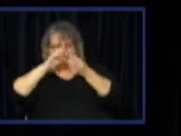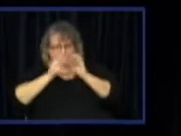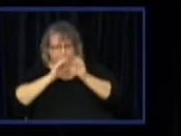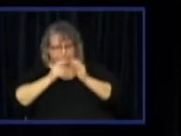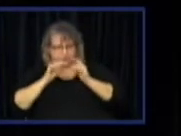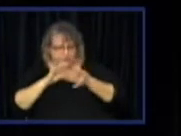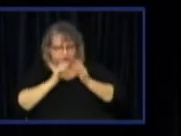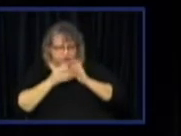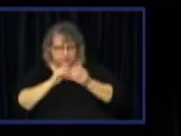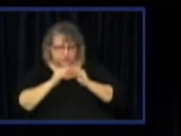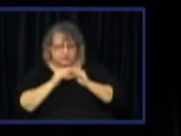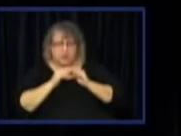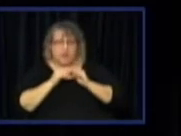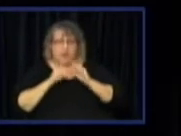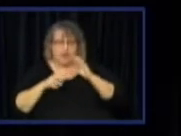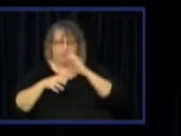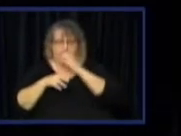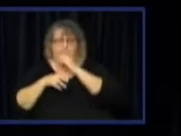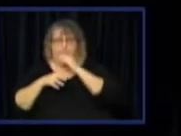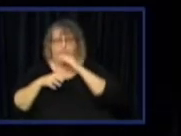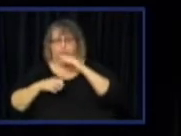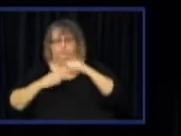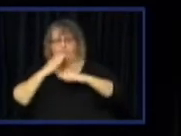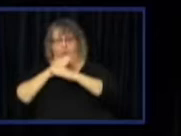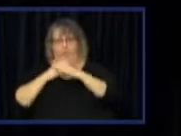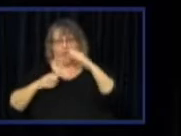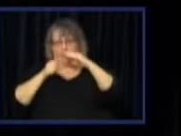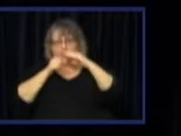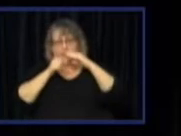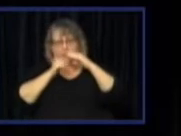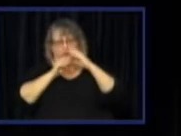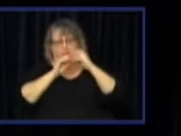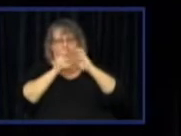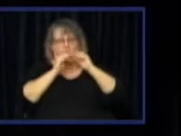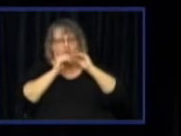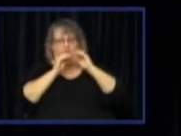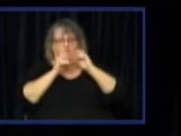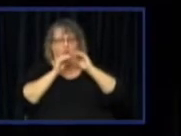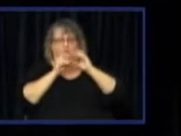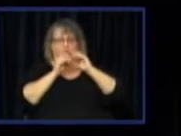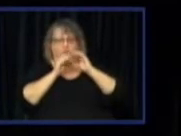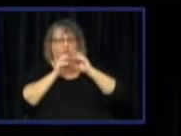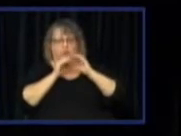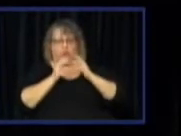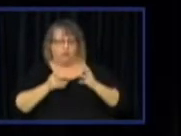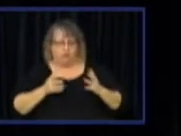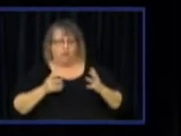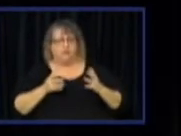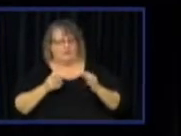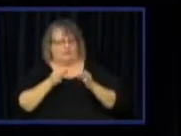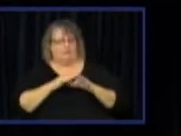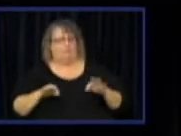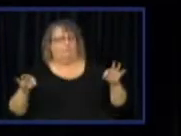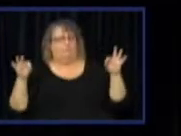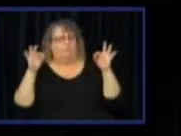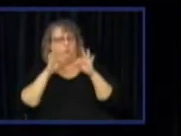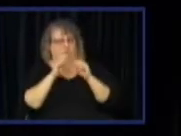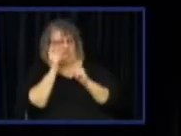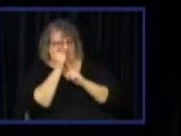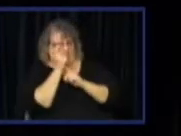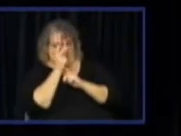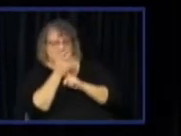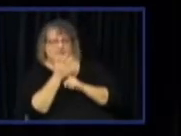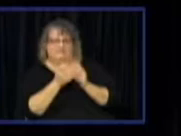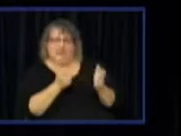blood flow is blocked, until that blood flow can be restored by medications. And so it's very important that